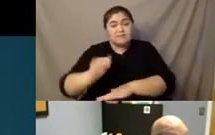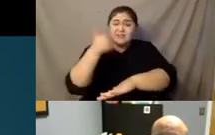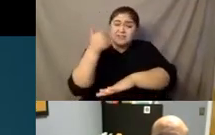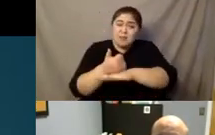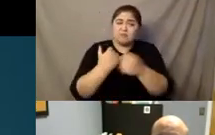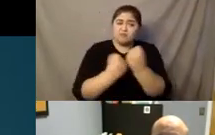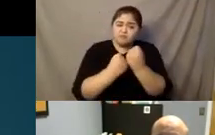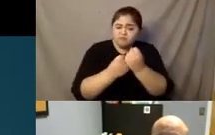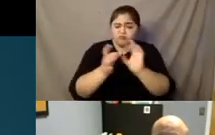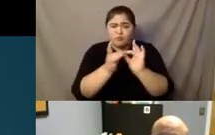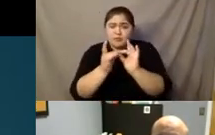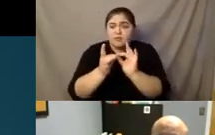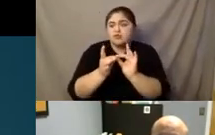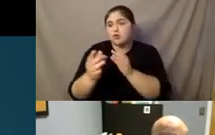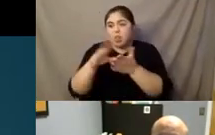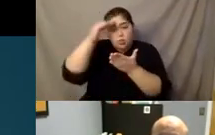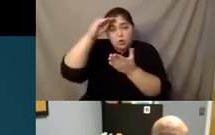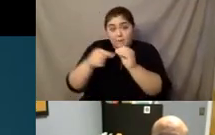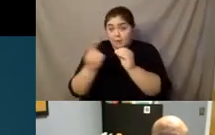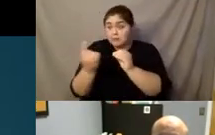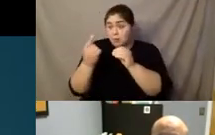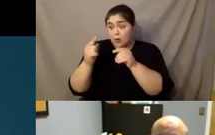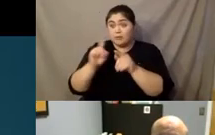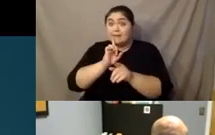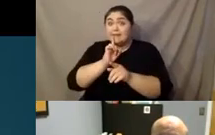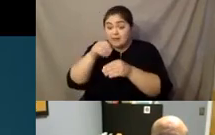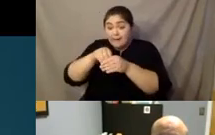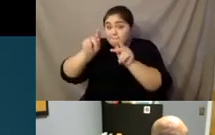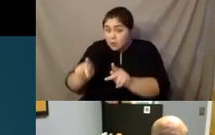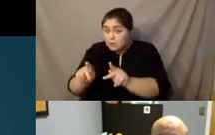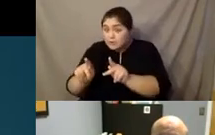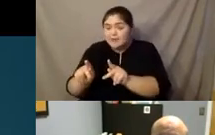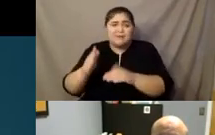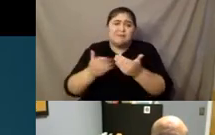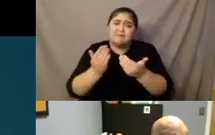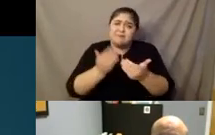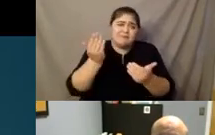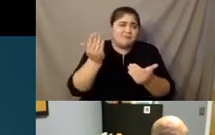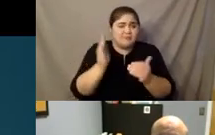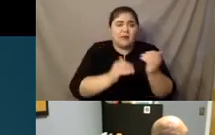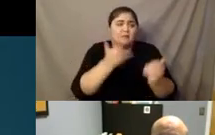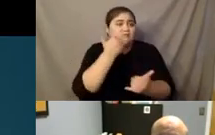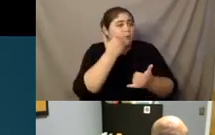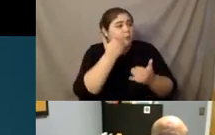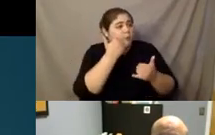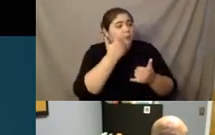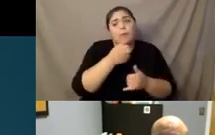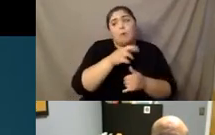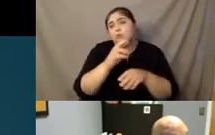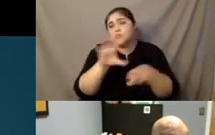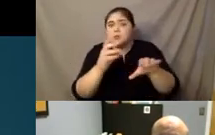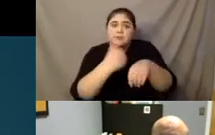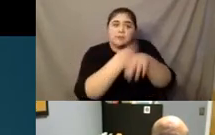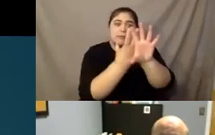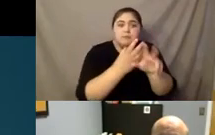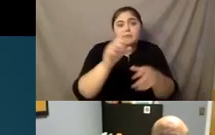and getting to know somebody in person is much easier than doing it over the telephone or even doing it over Skype or